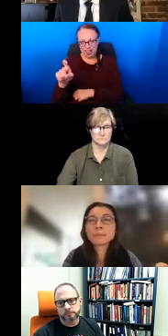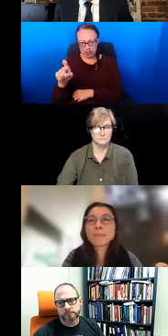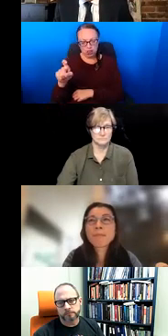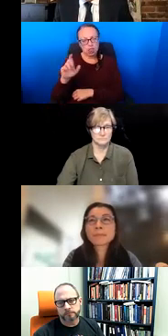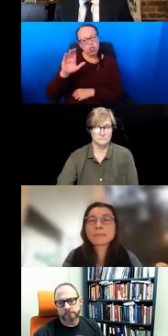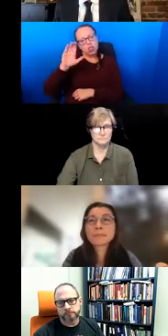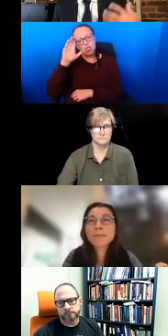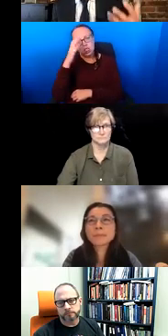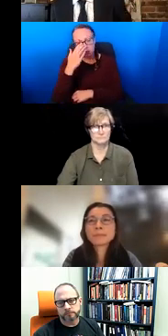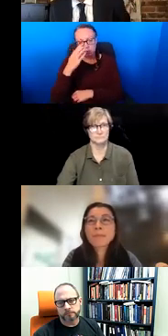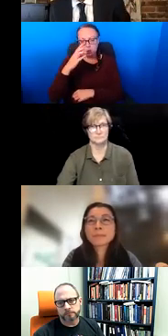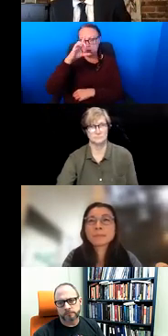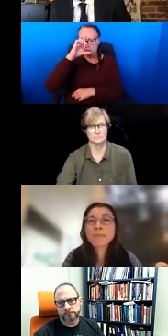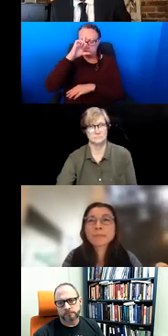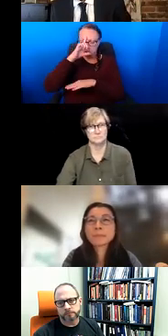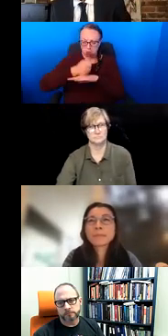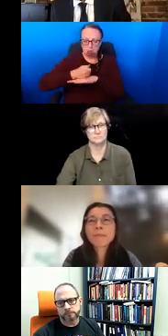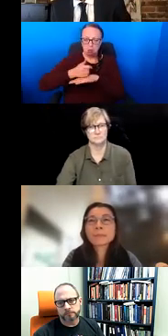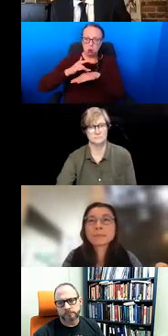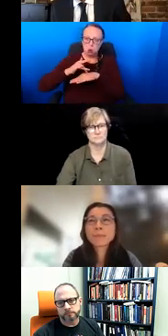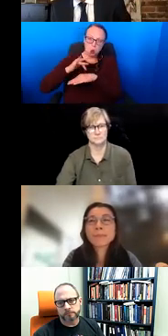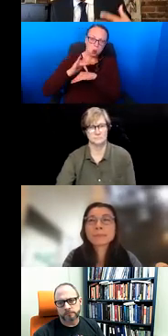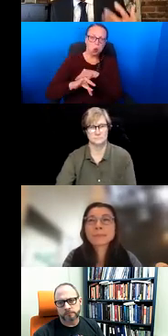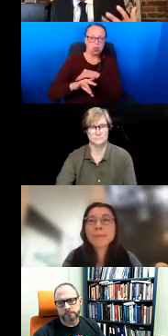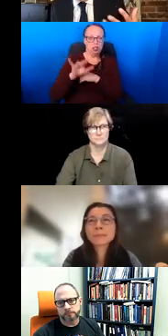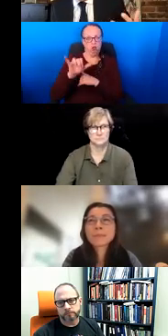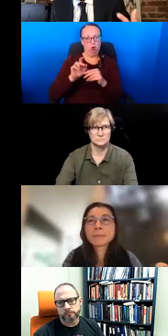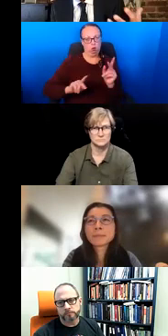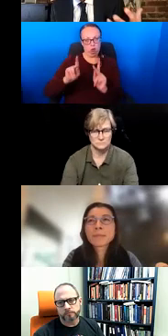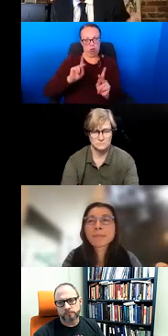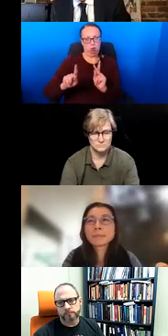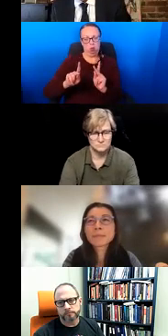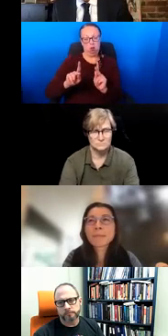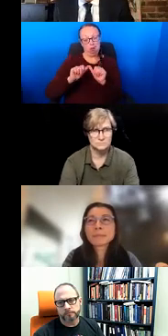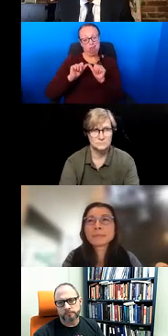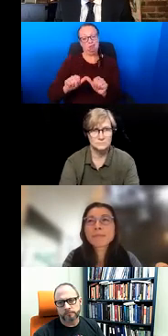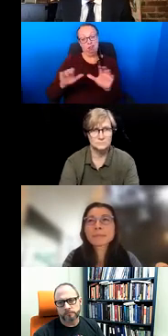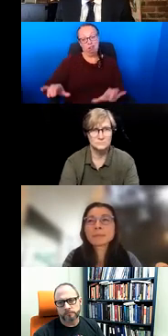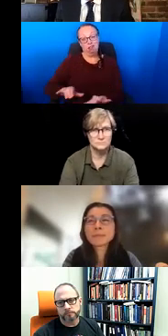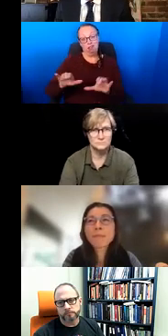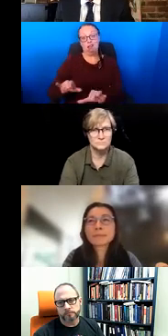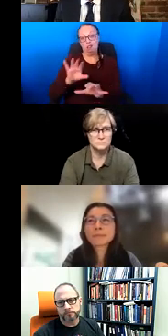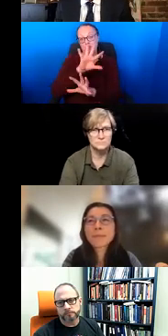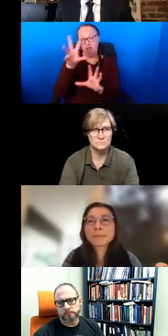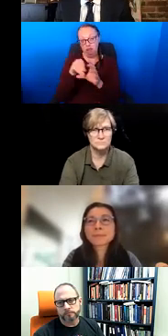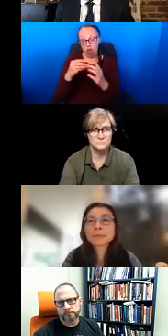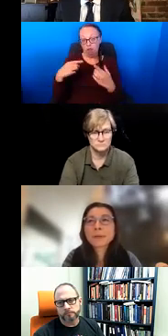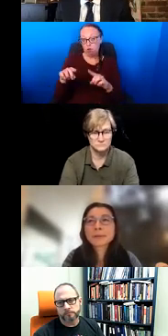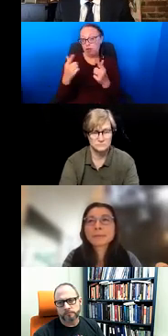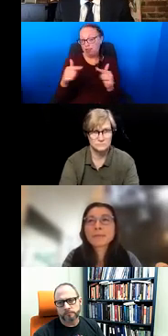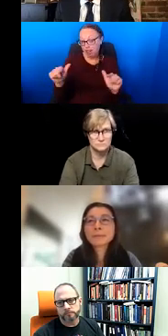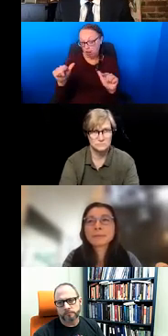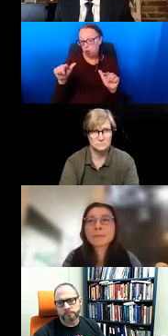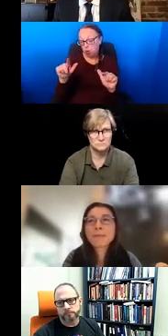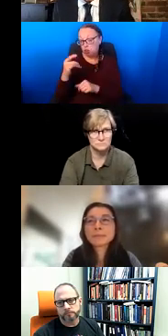come online relatively early in these individuals and stay active, stay engaged during language tasks in these individuals through